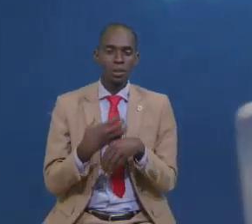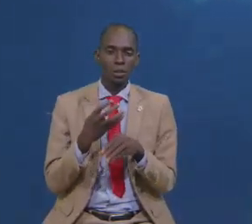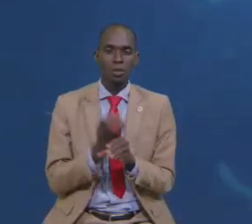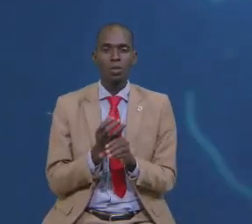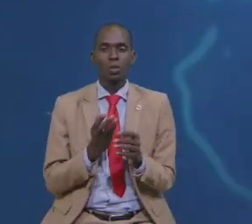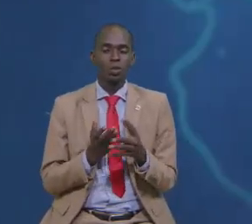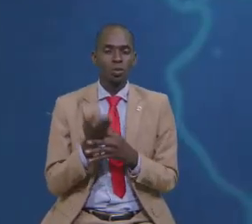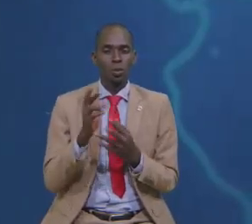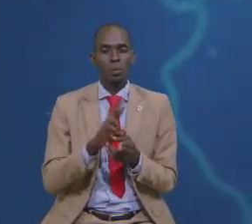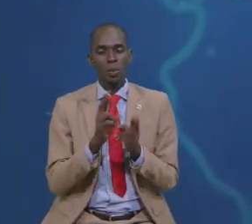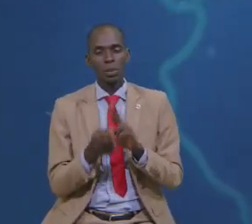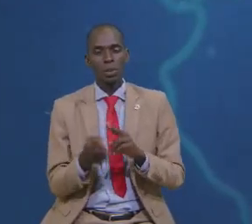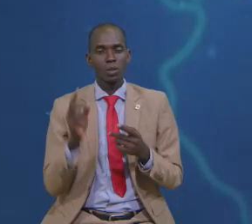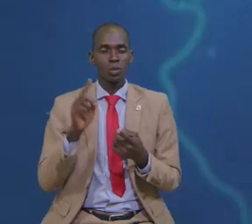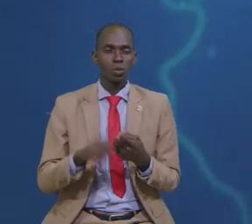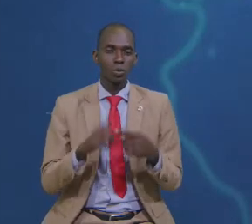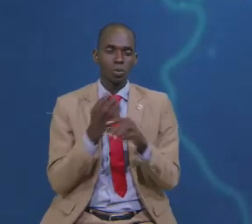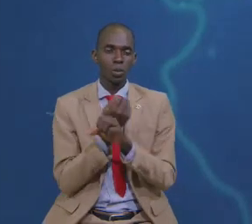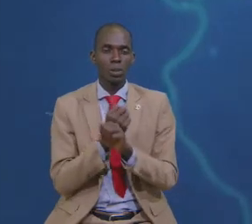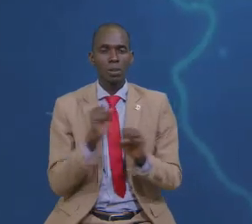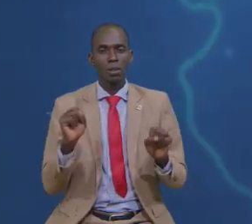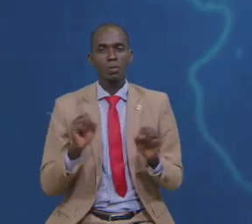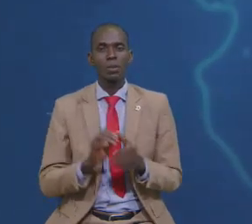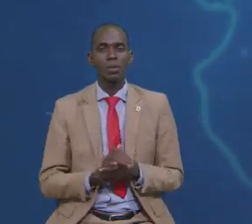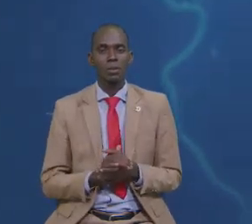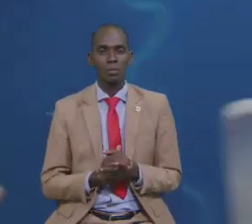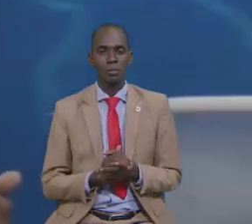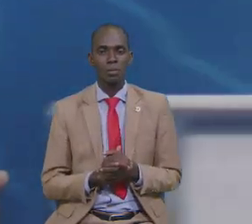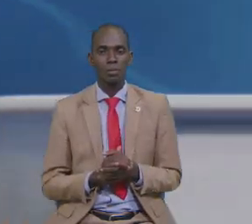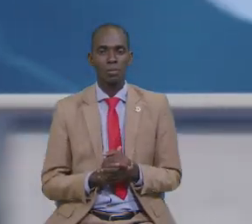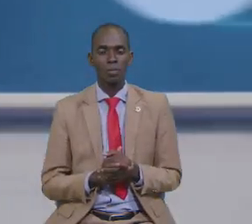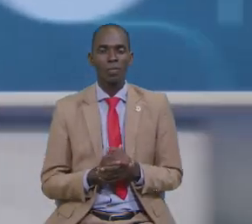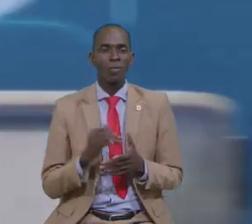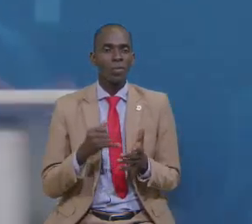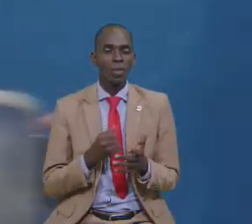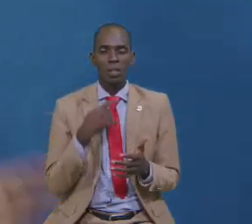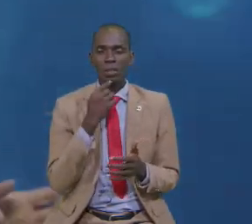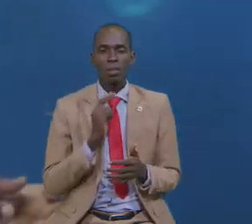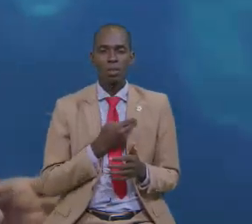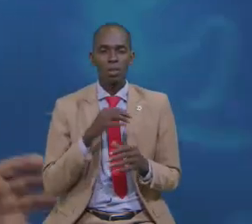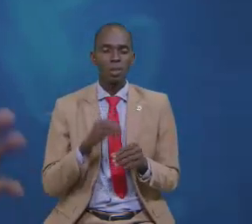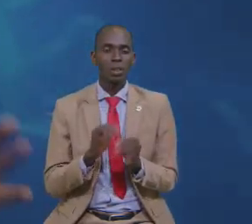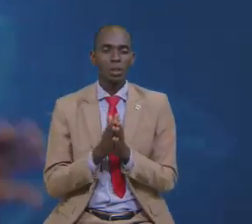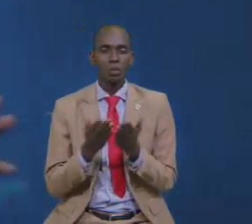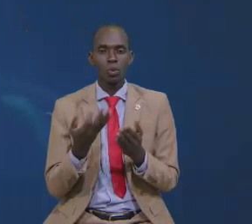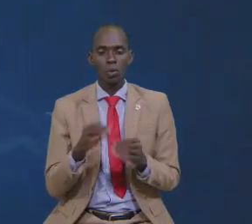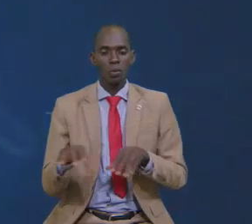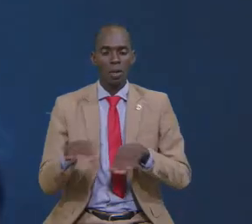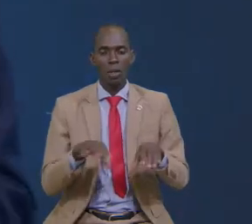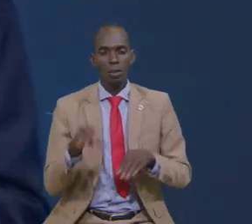through repentance unto salvation it helps us in Acts of the Apostles chapter 5